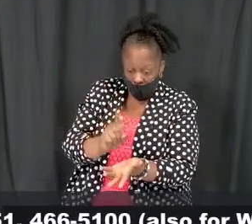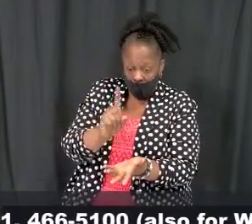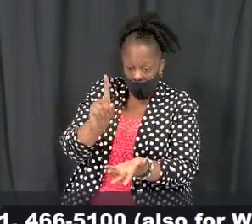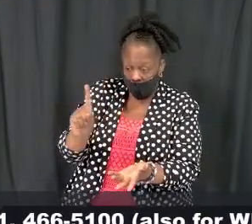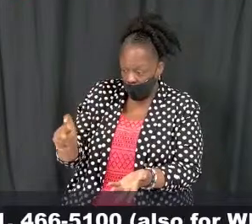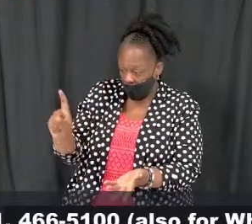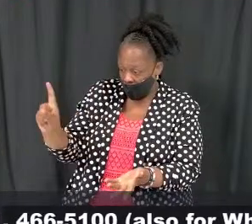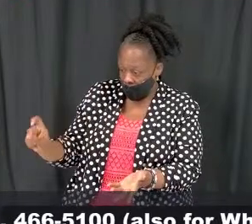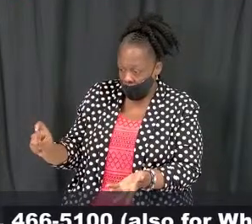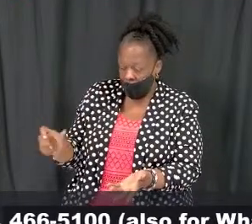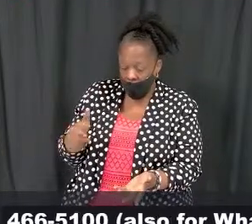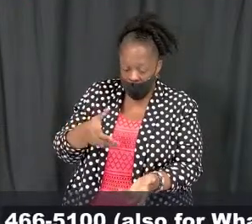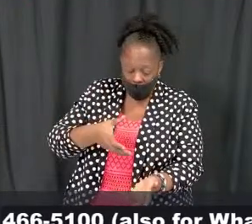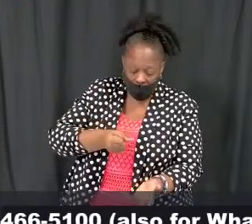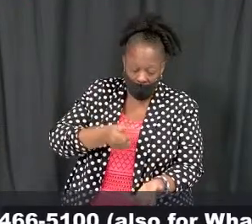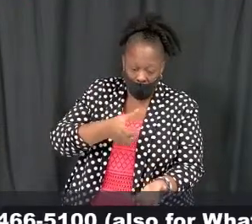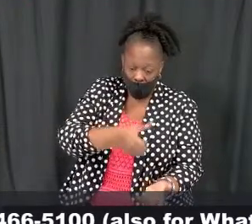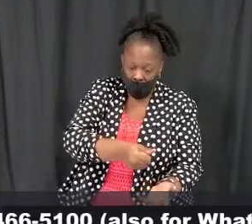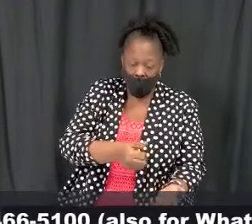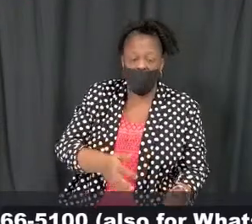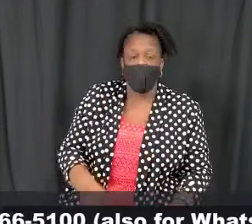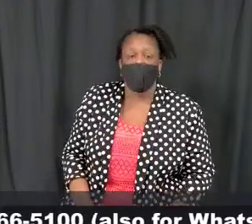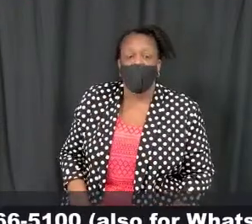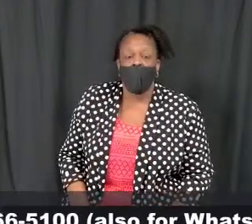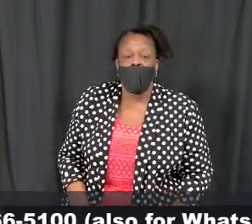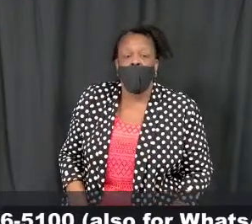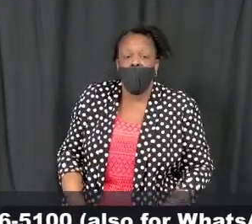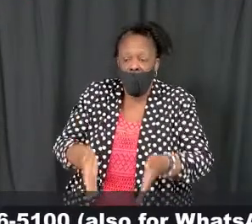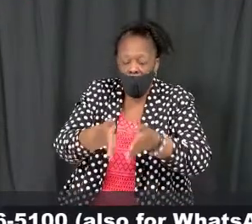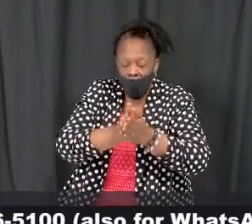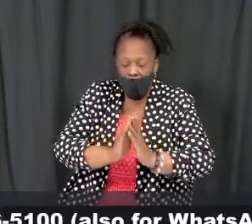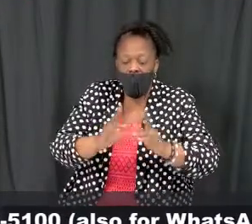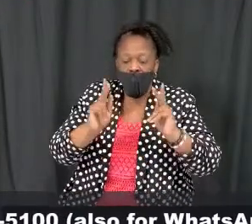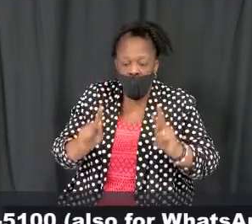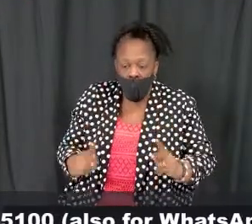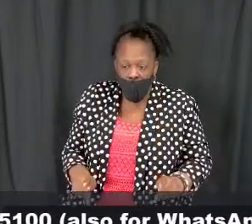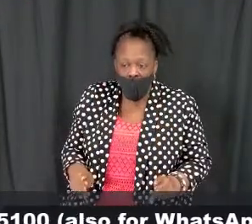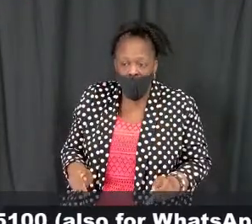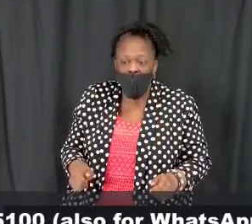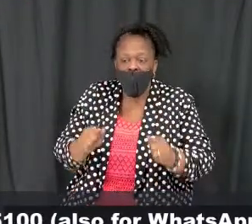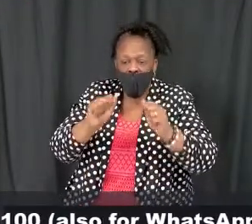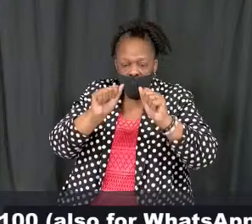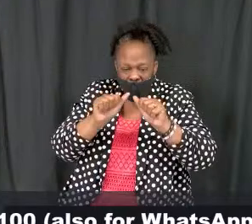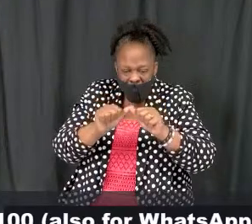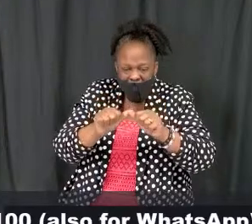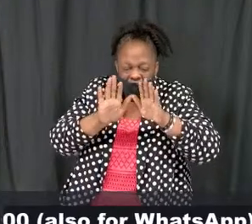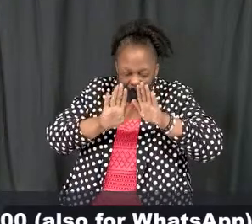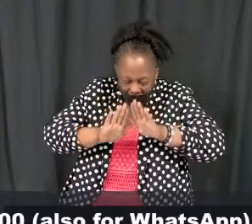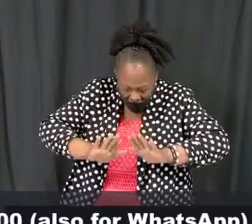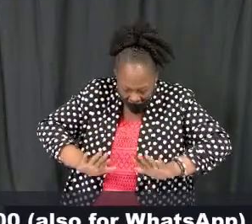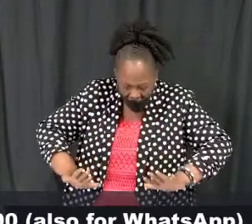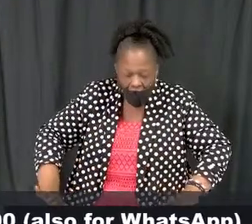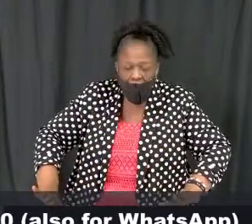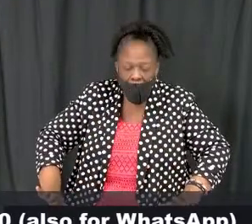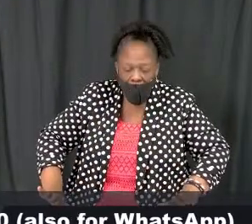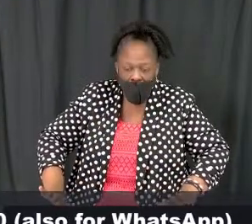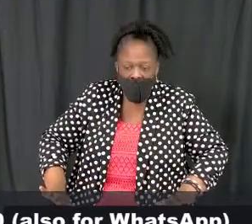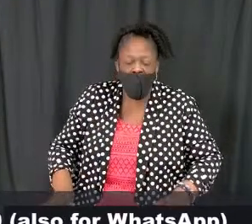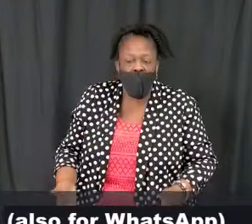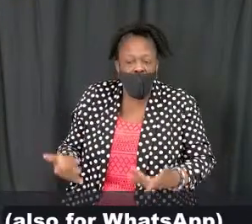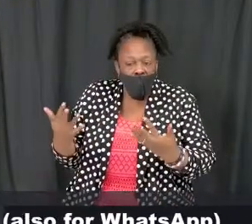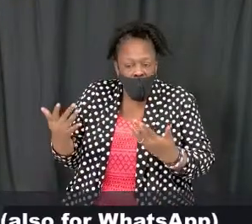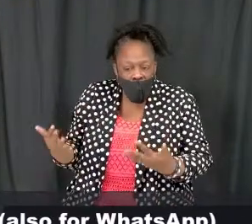We again call for calm in the public as we go through this period and urge your full support and